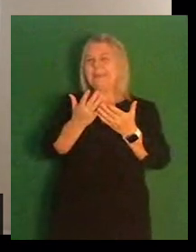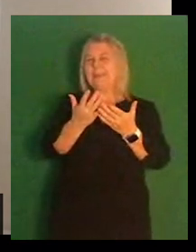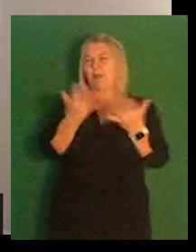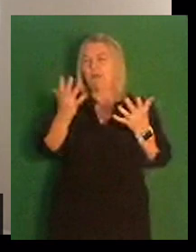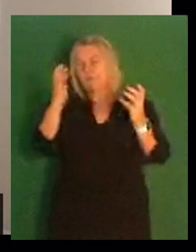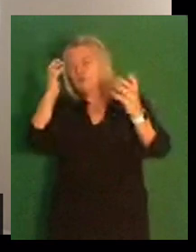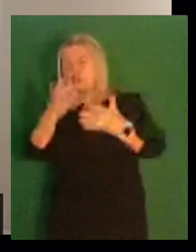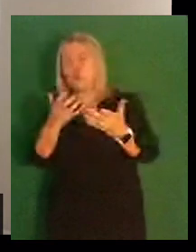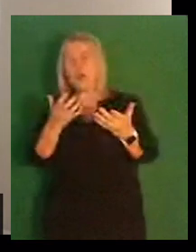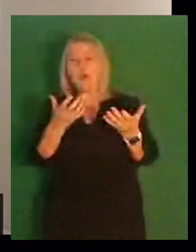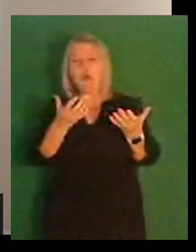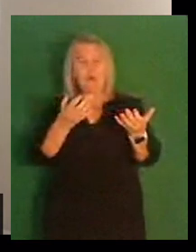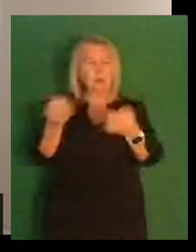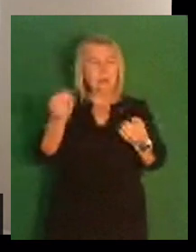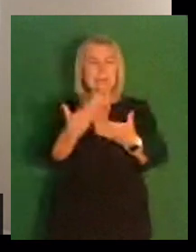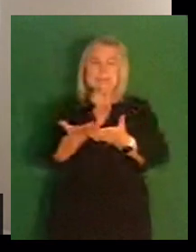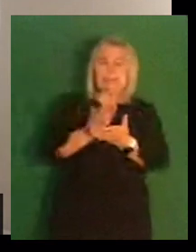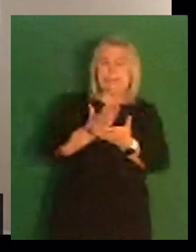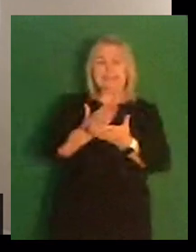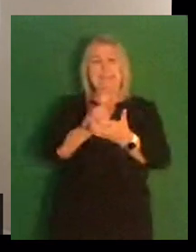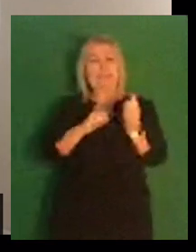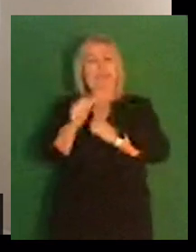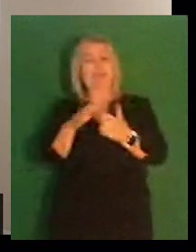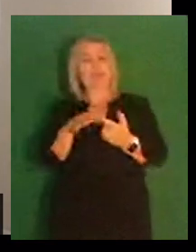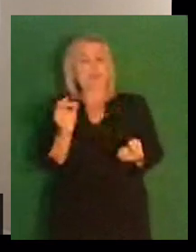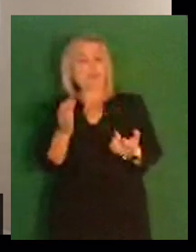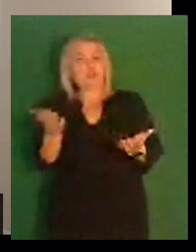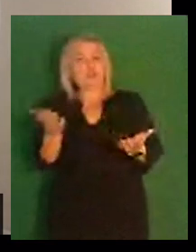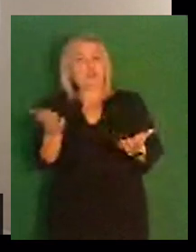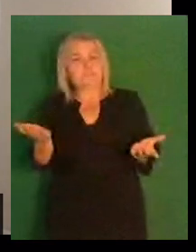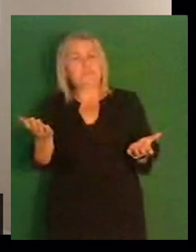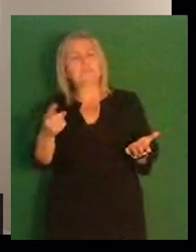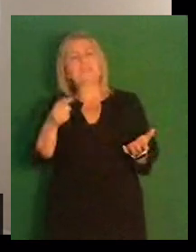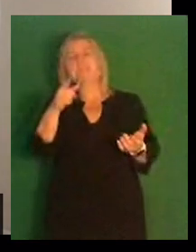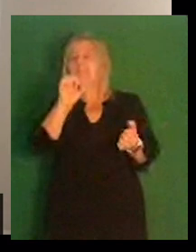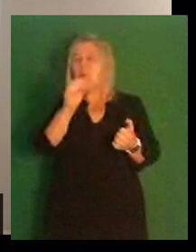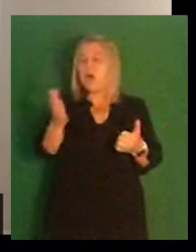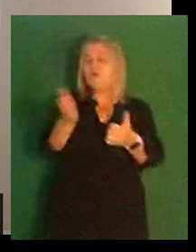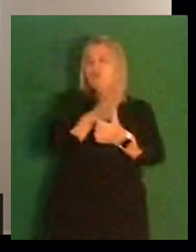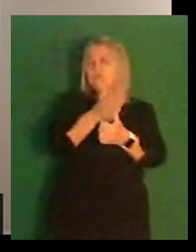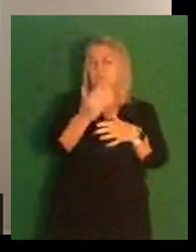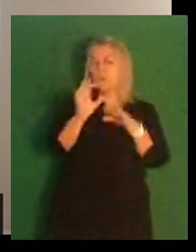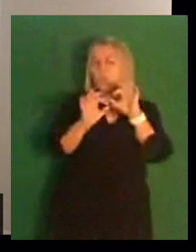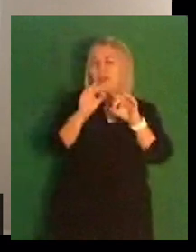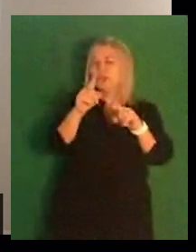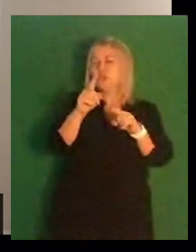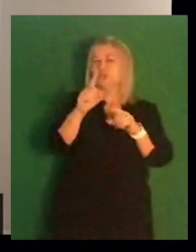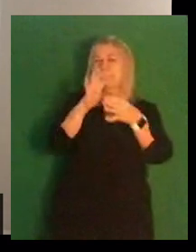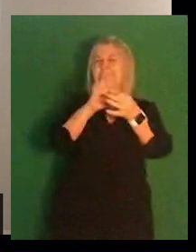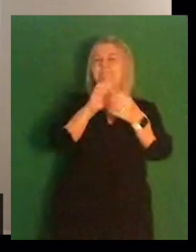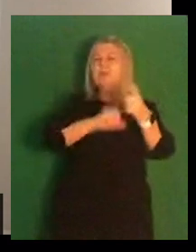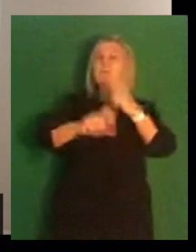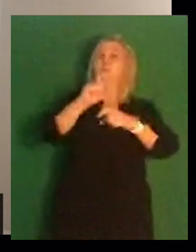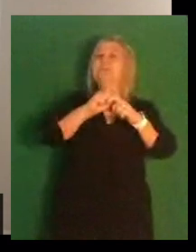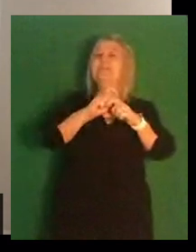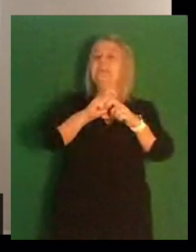guess from my perspective, going back to your original question for me about communities,